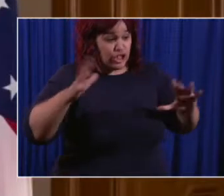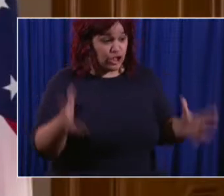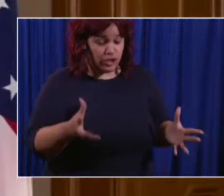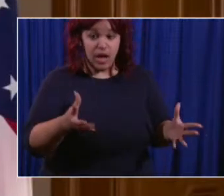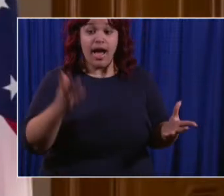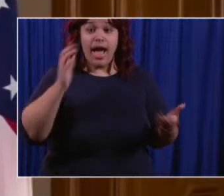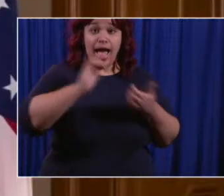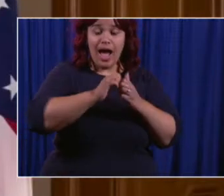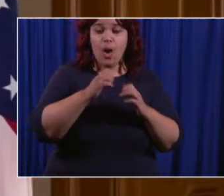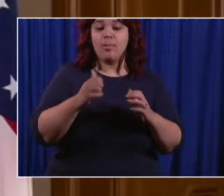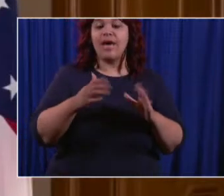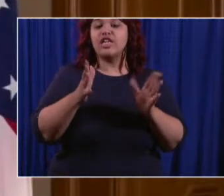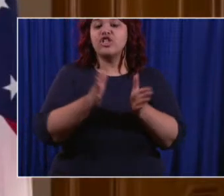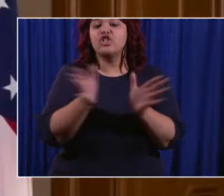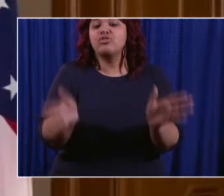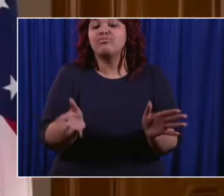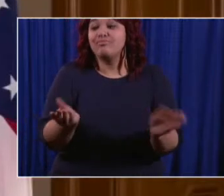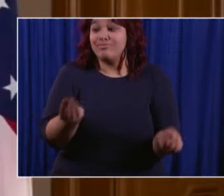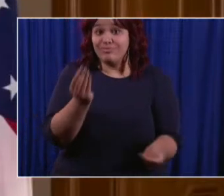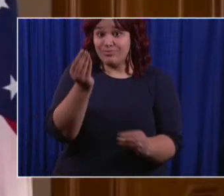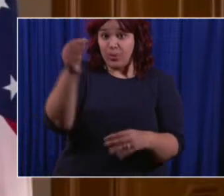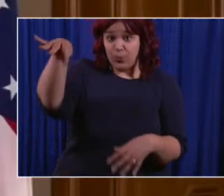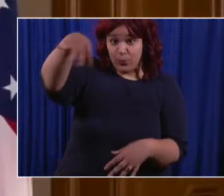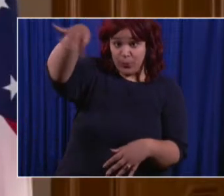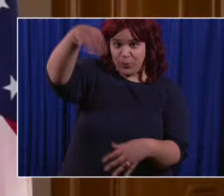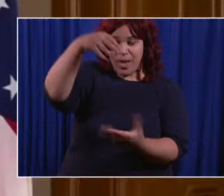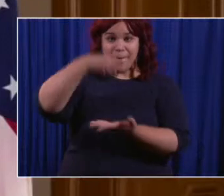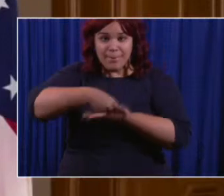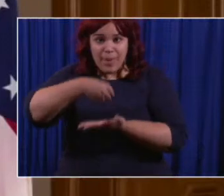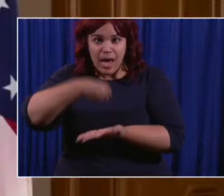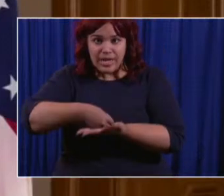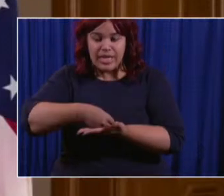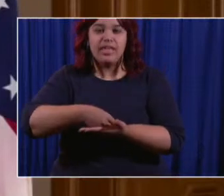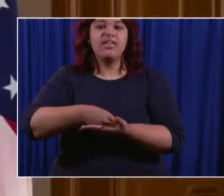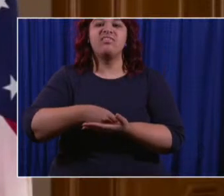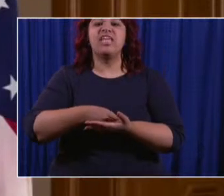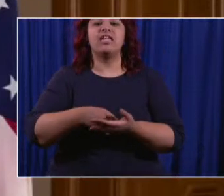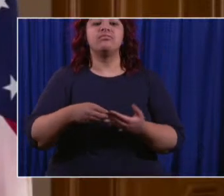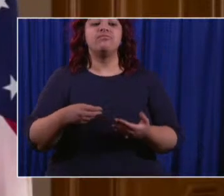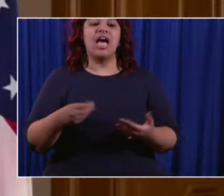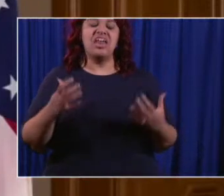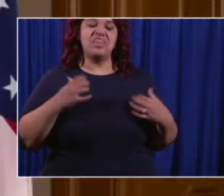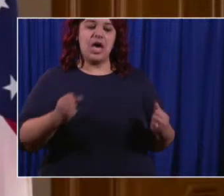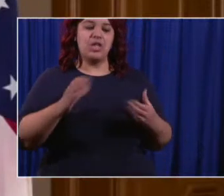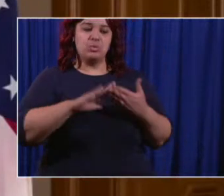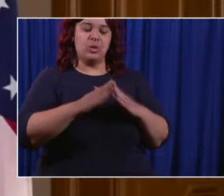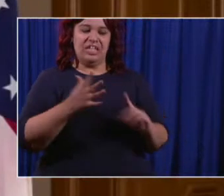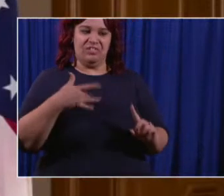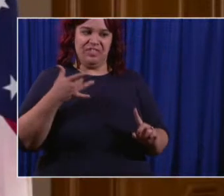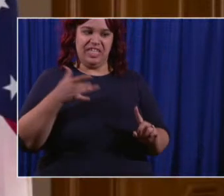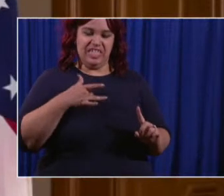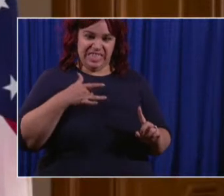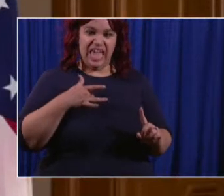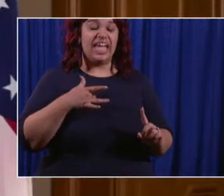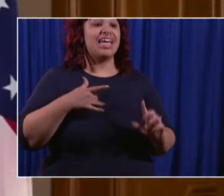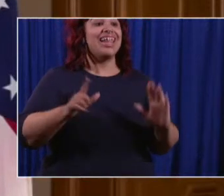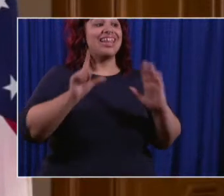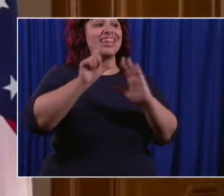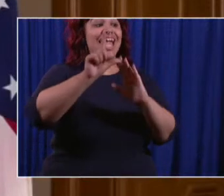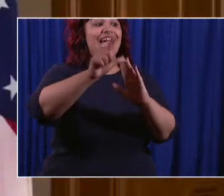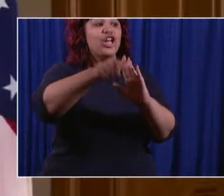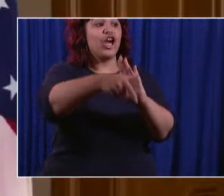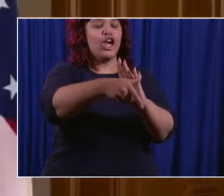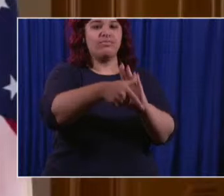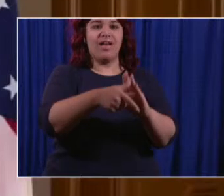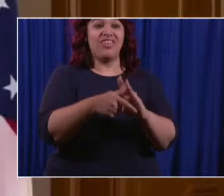that you discussed and considered in deciding whether to try this Vax-A-Million idea? Yeah,